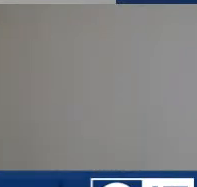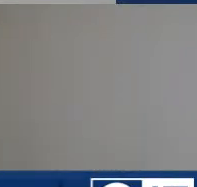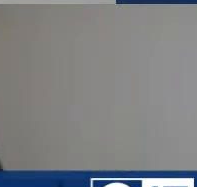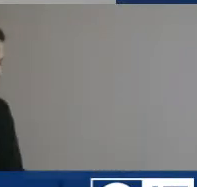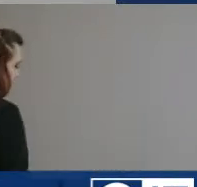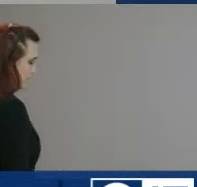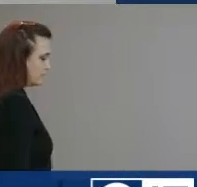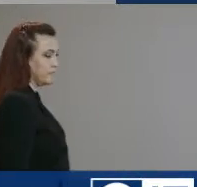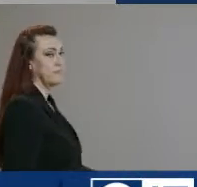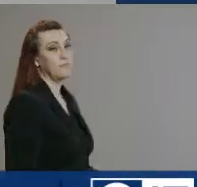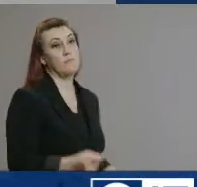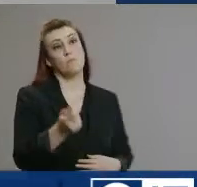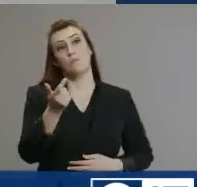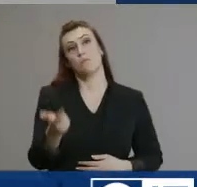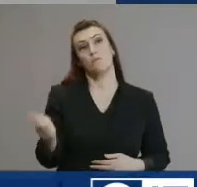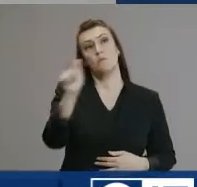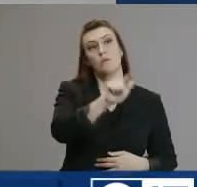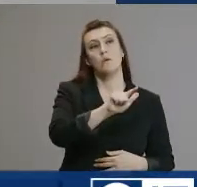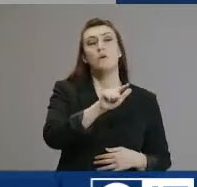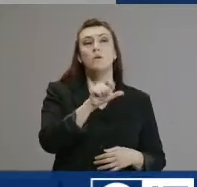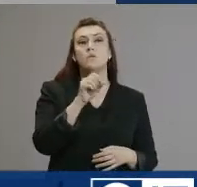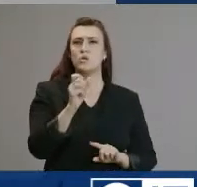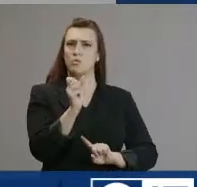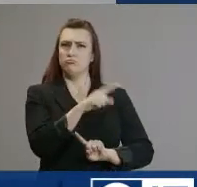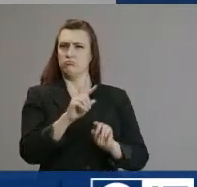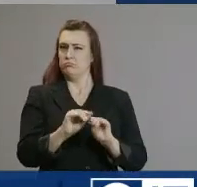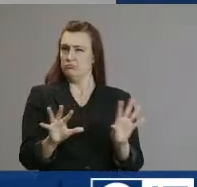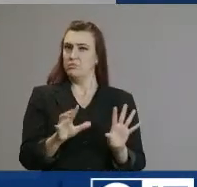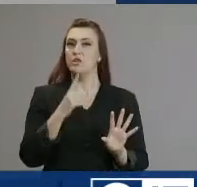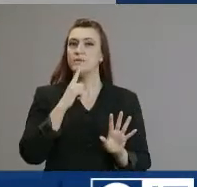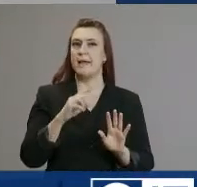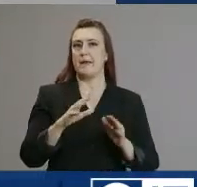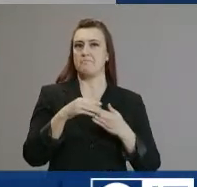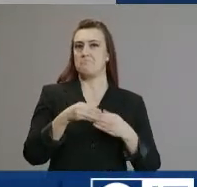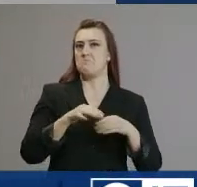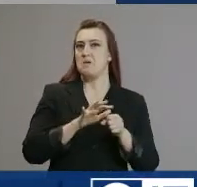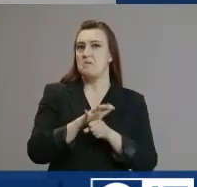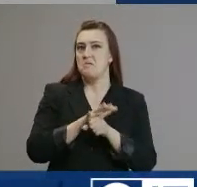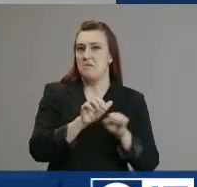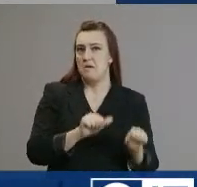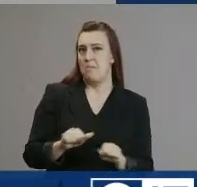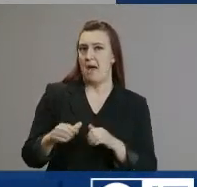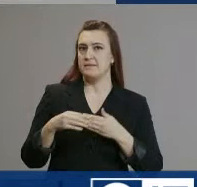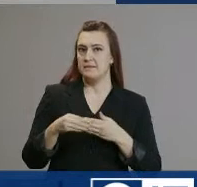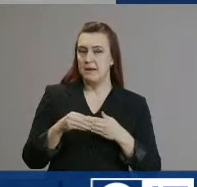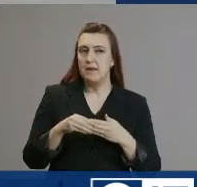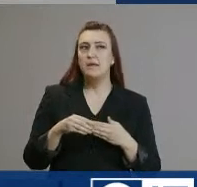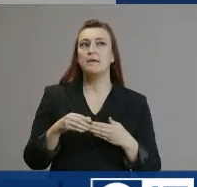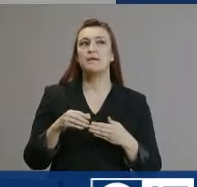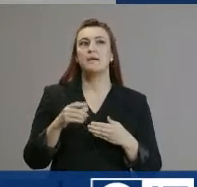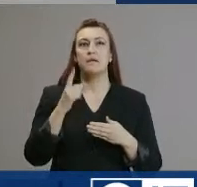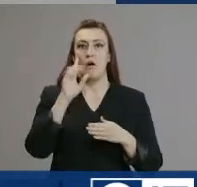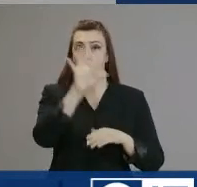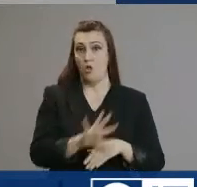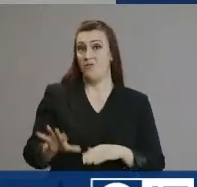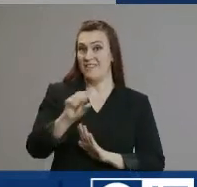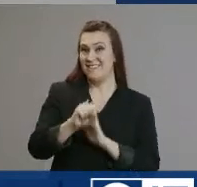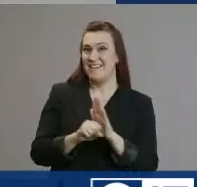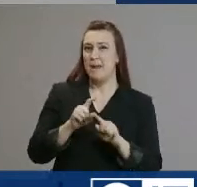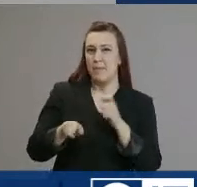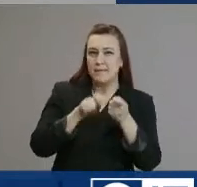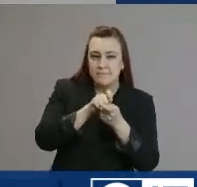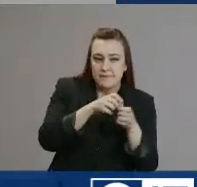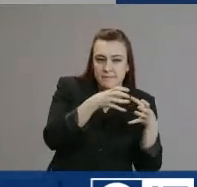say there's capacity statewide. What does it look like for capacity in various communities? I mean, Yuma County obviously a lot smaller